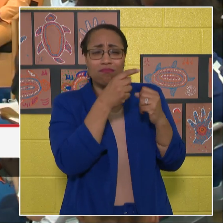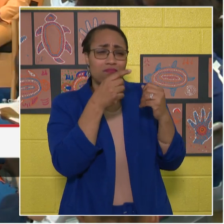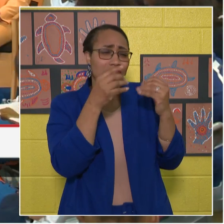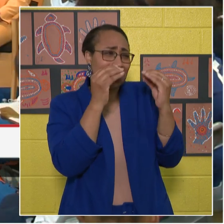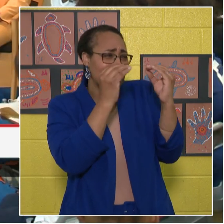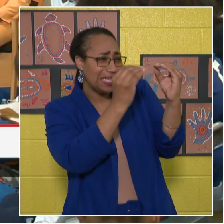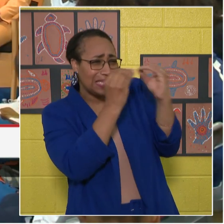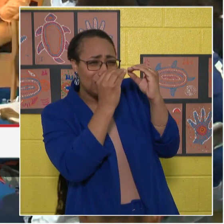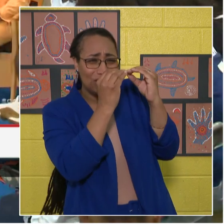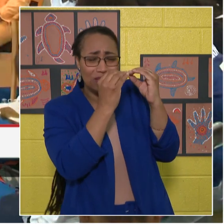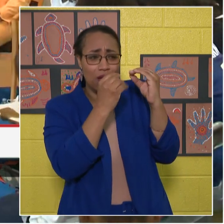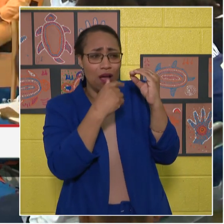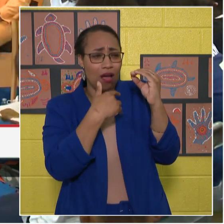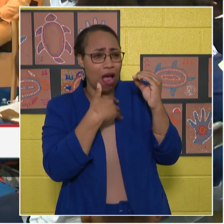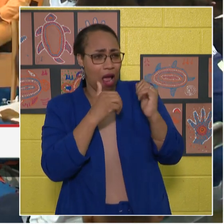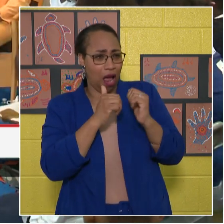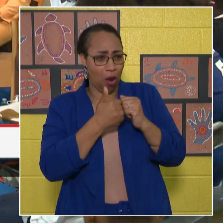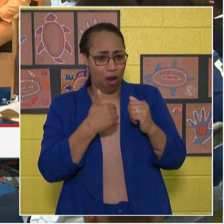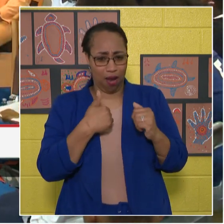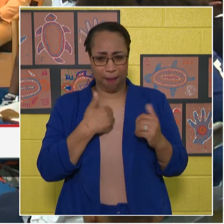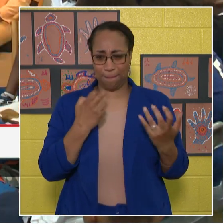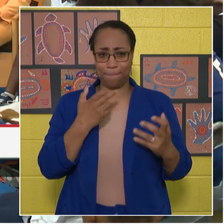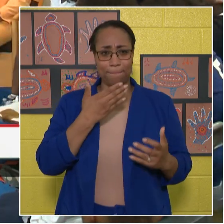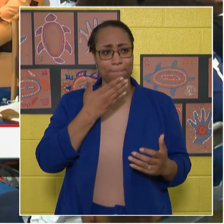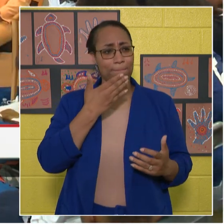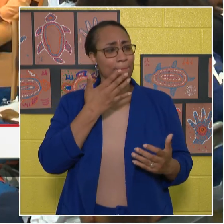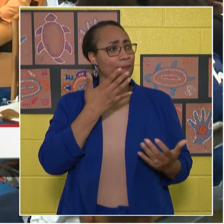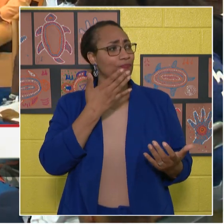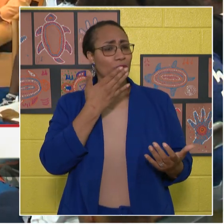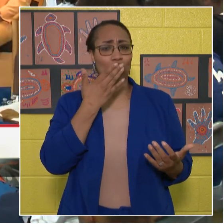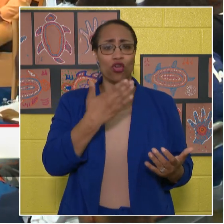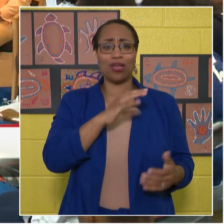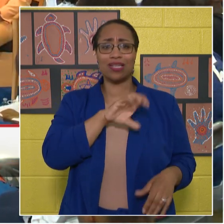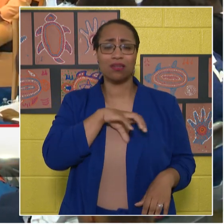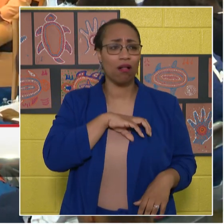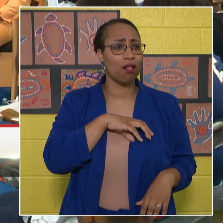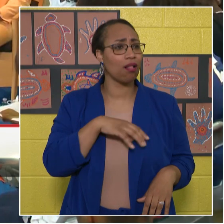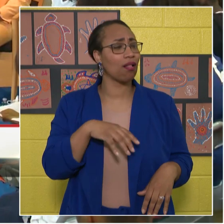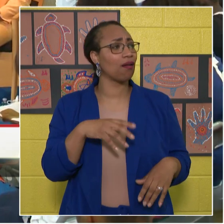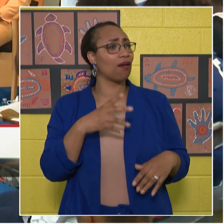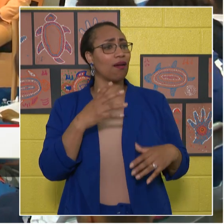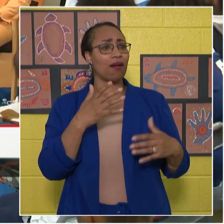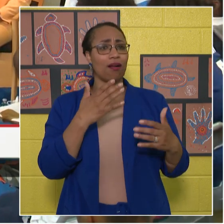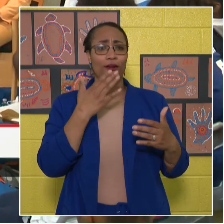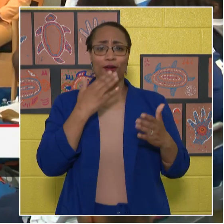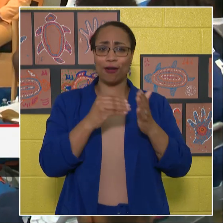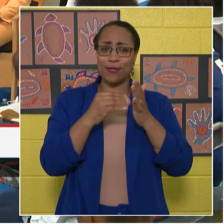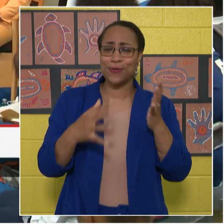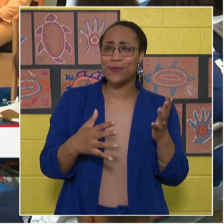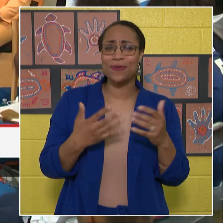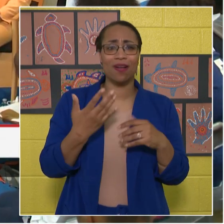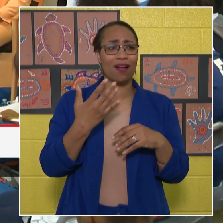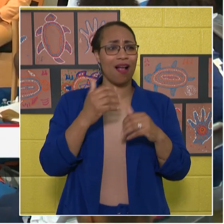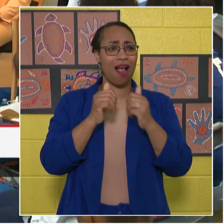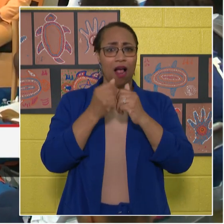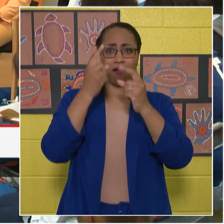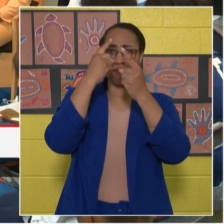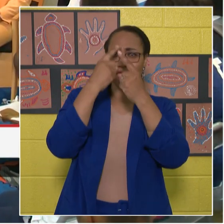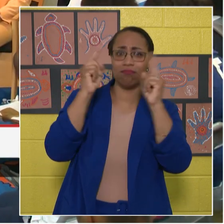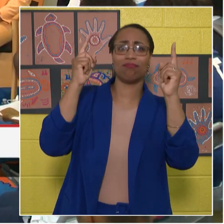to be successful moving forward. But one of the big things that she taught us and I know that they've taught you this at